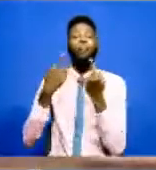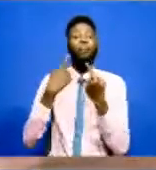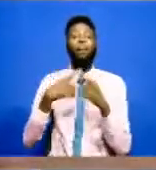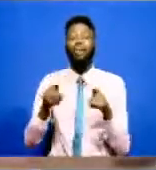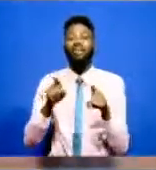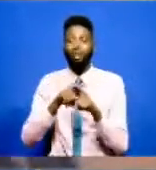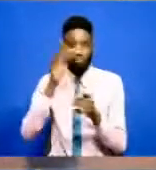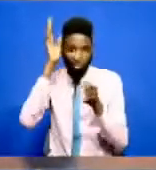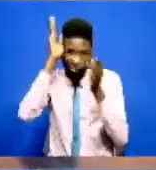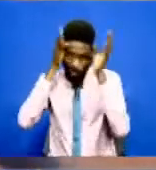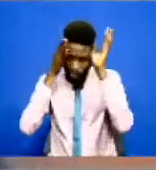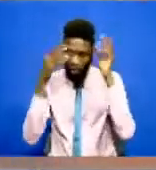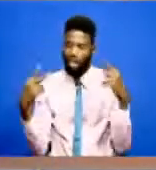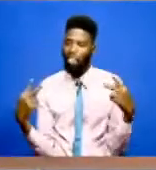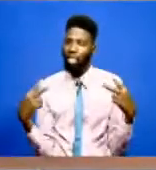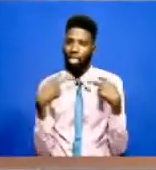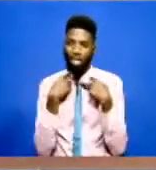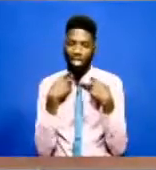ikakwama.